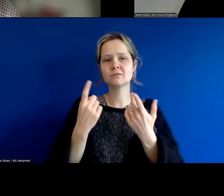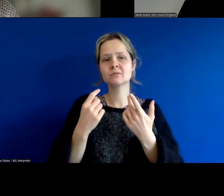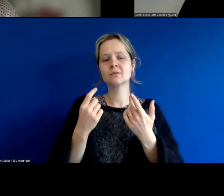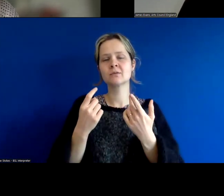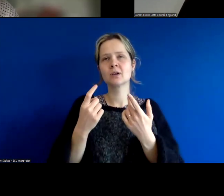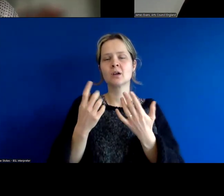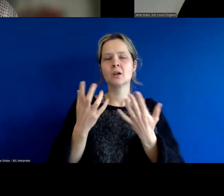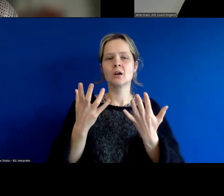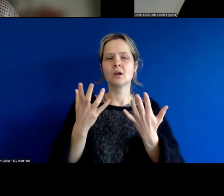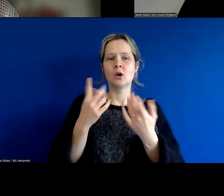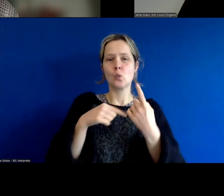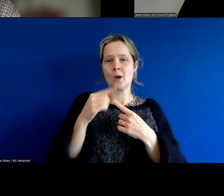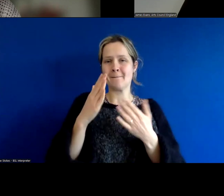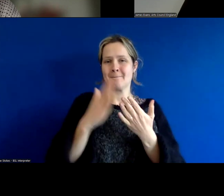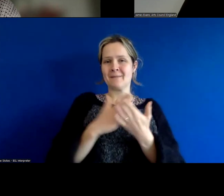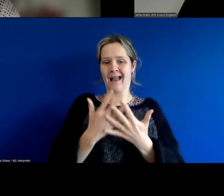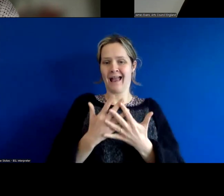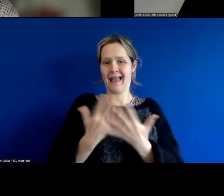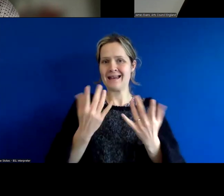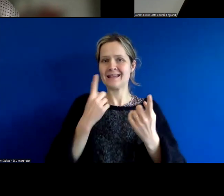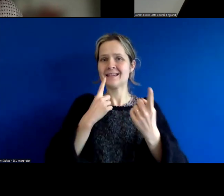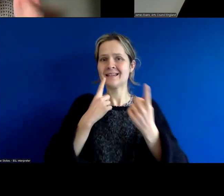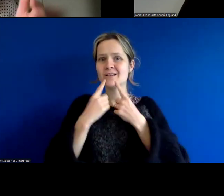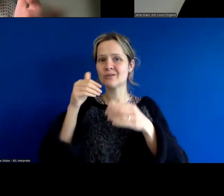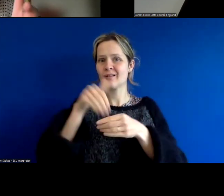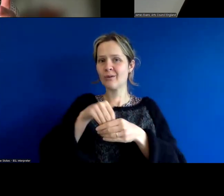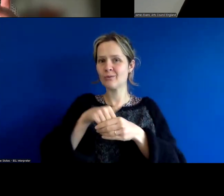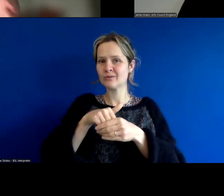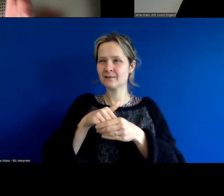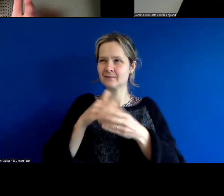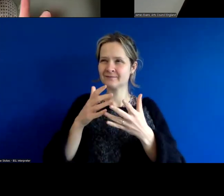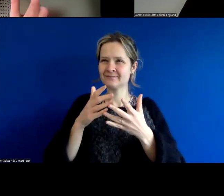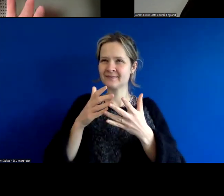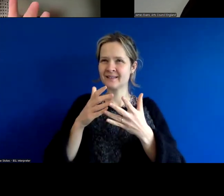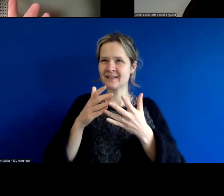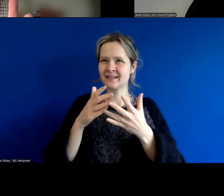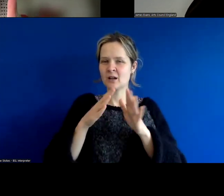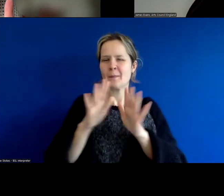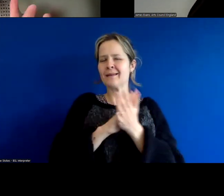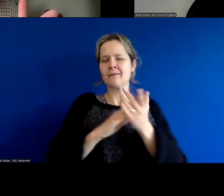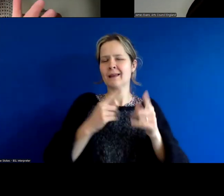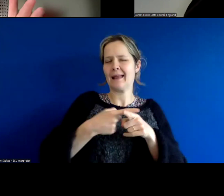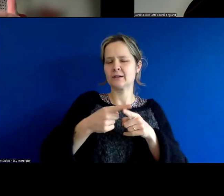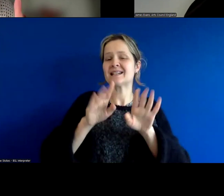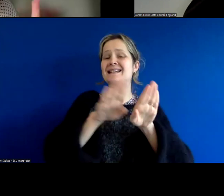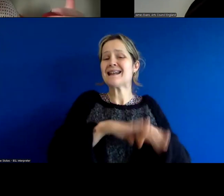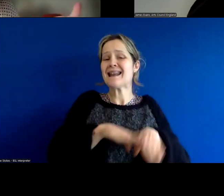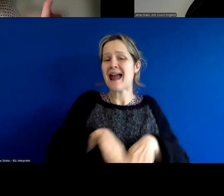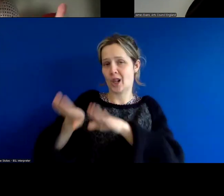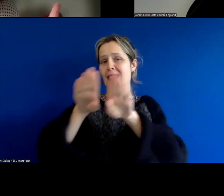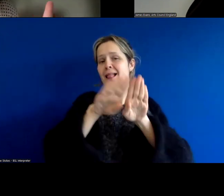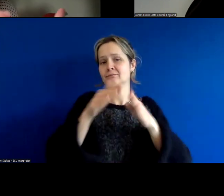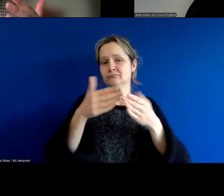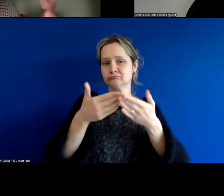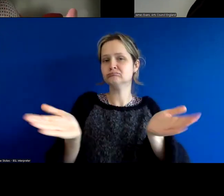that any data sets currently in there are available on a national, I'm talking about England here, but on a national basis. So